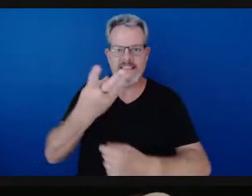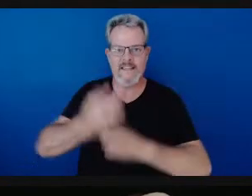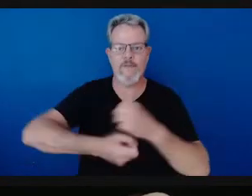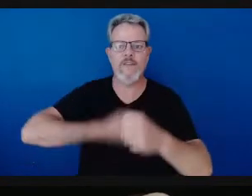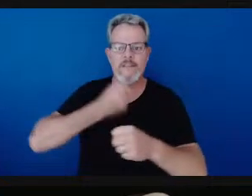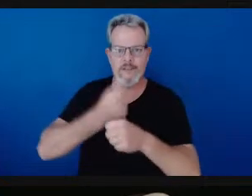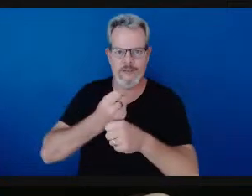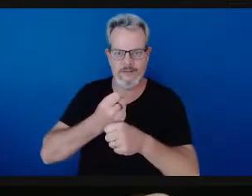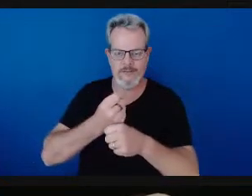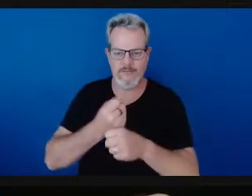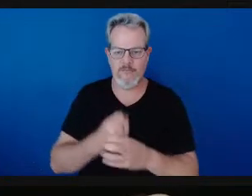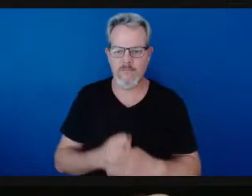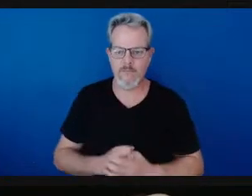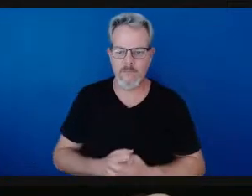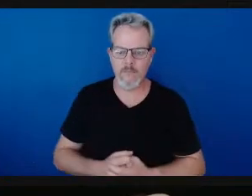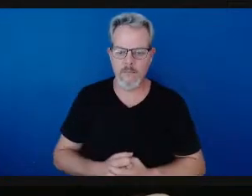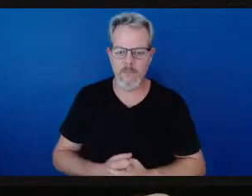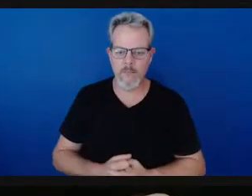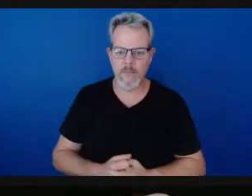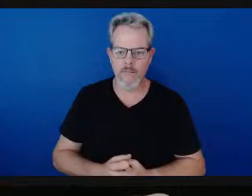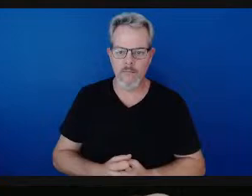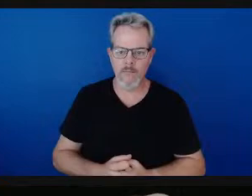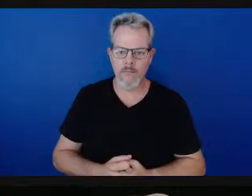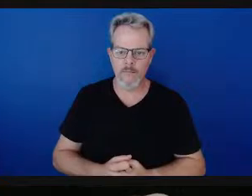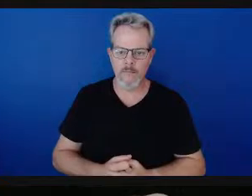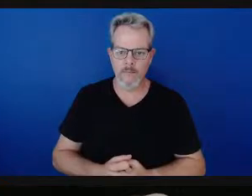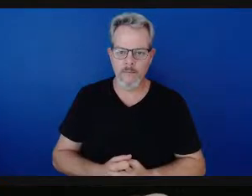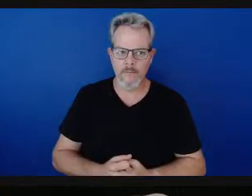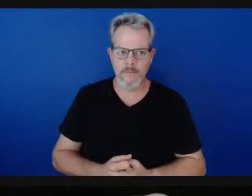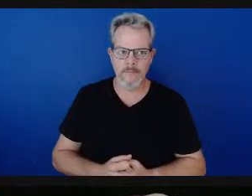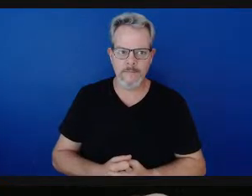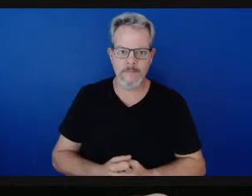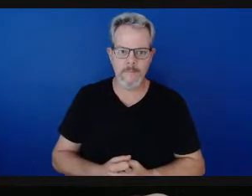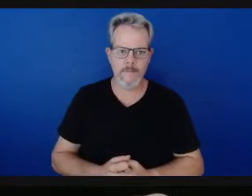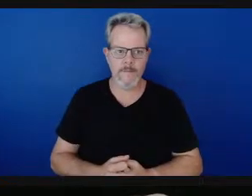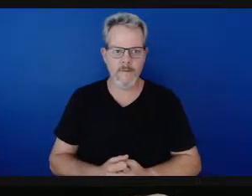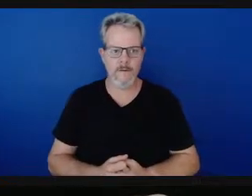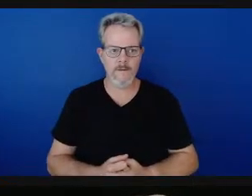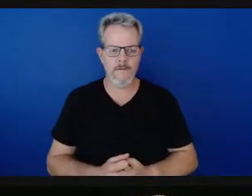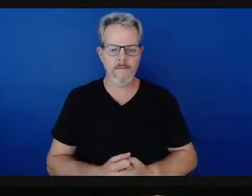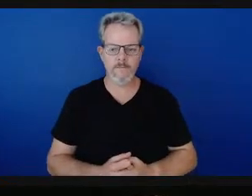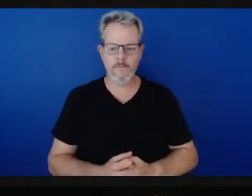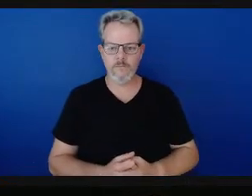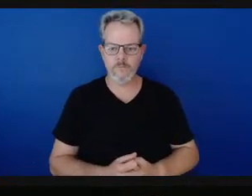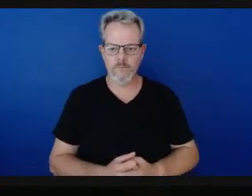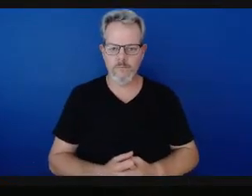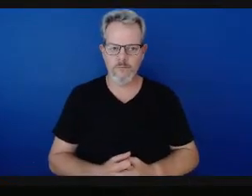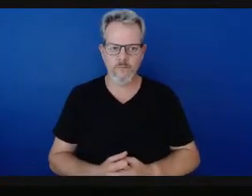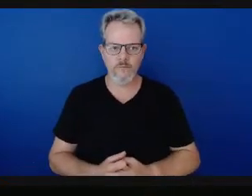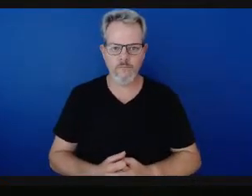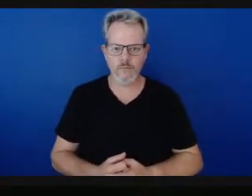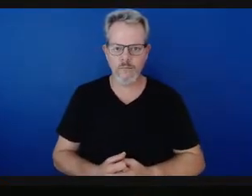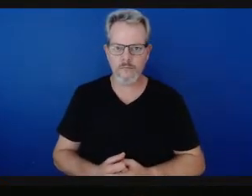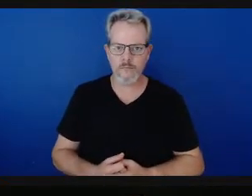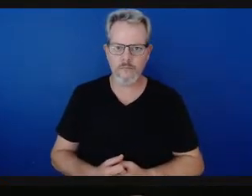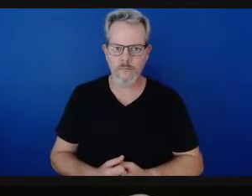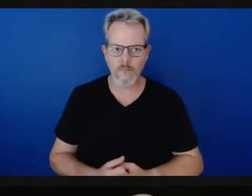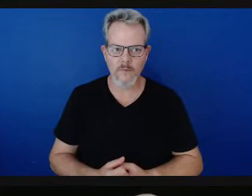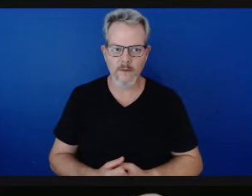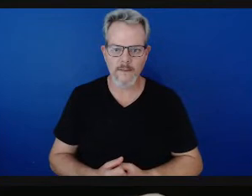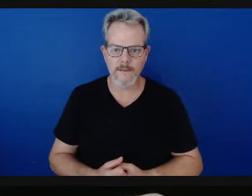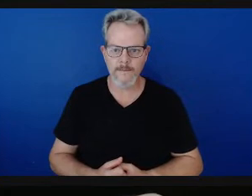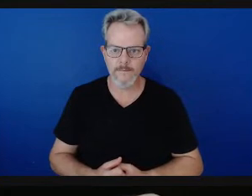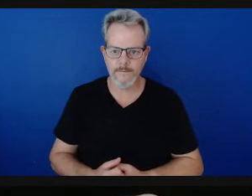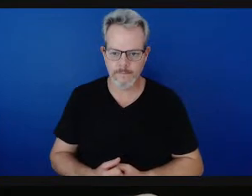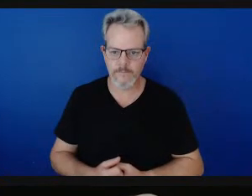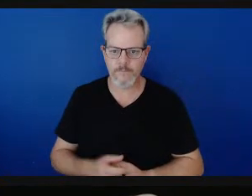So there's that. Let me pull ahead here. We actually have a camera zooms out, I believe is the first thing that happens. Yeah, so you